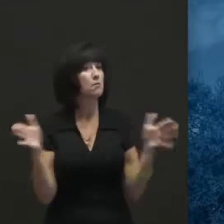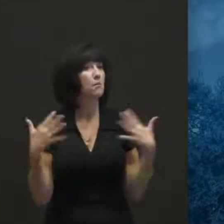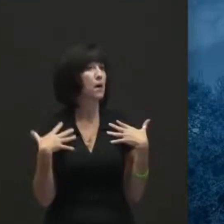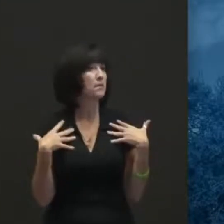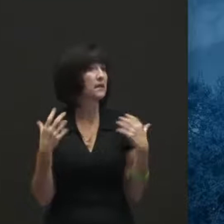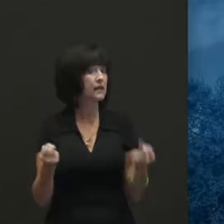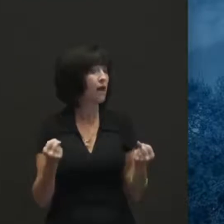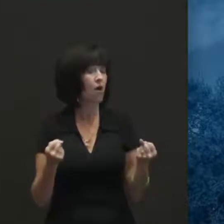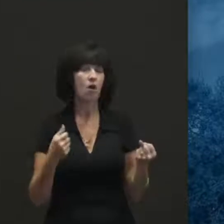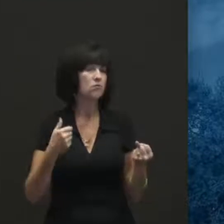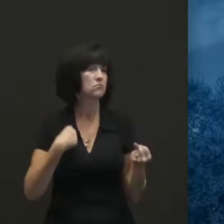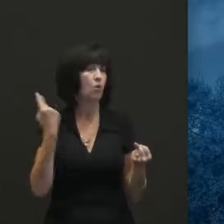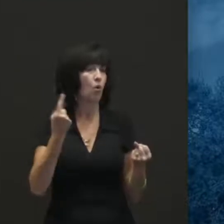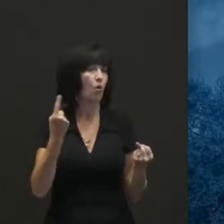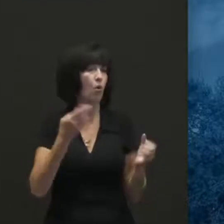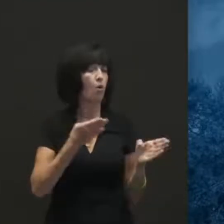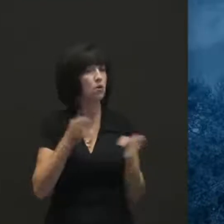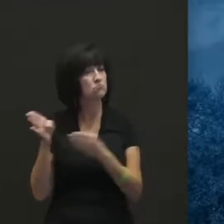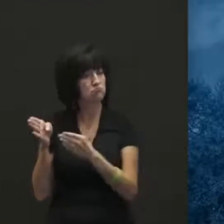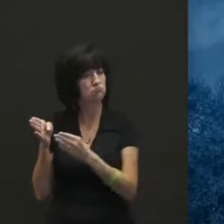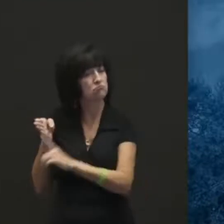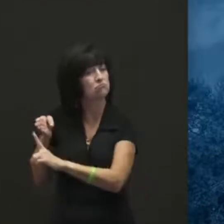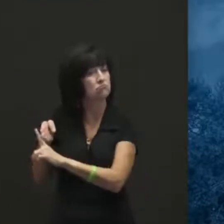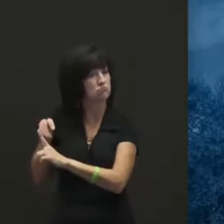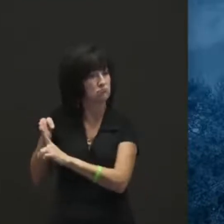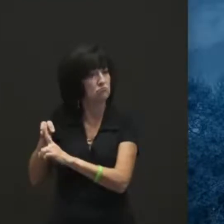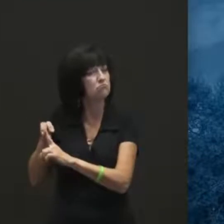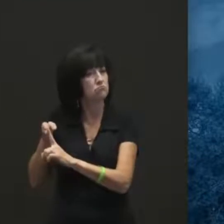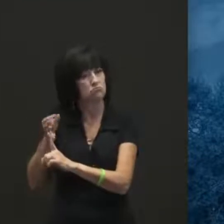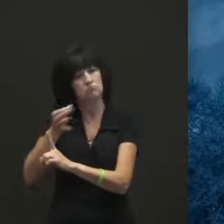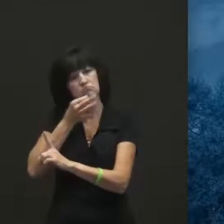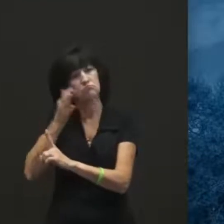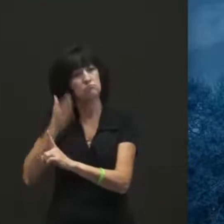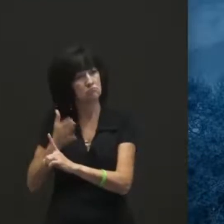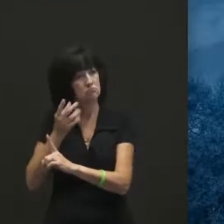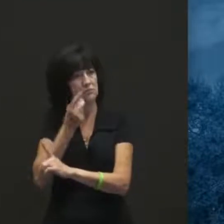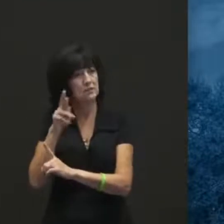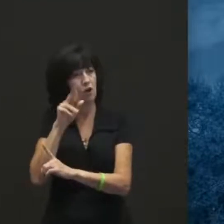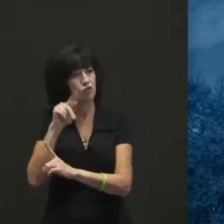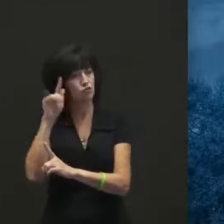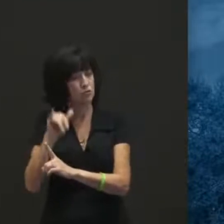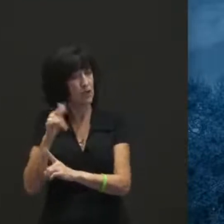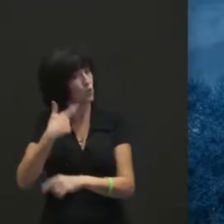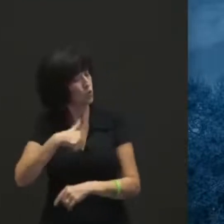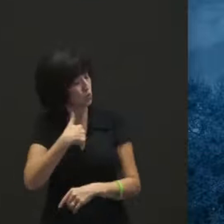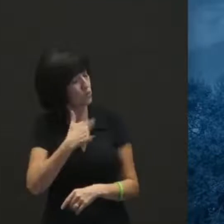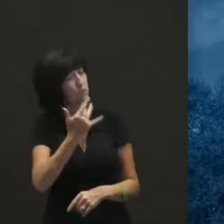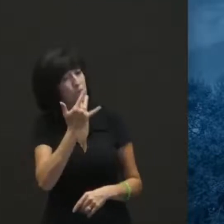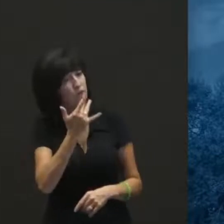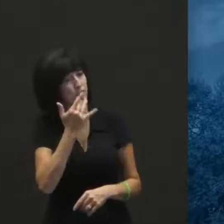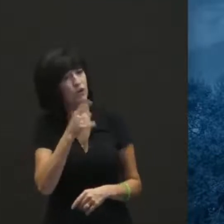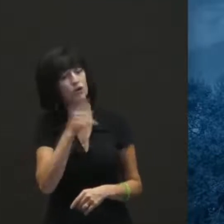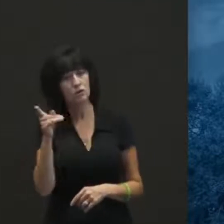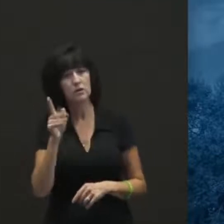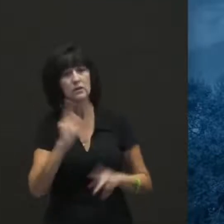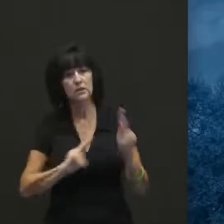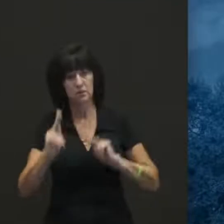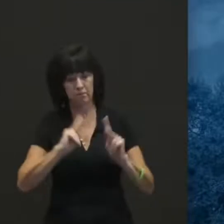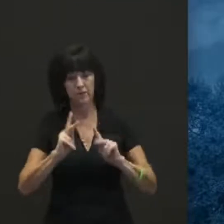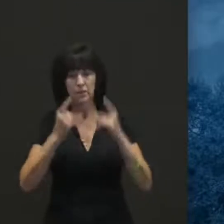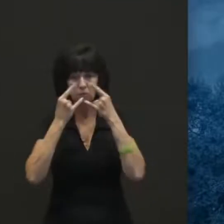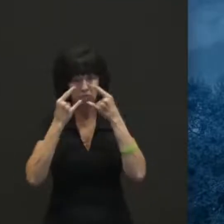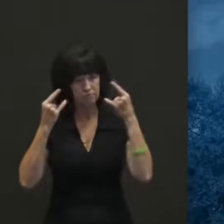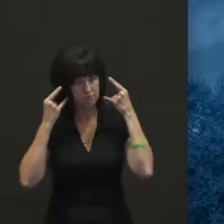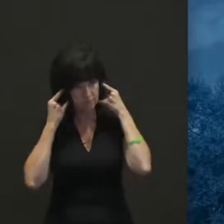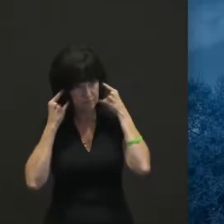Dr. Rattay, we would recommend that people wear masks. The administration of